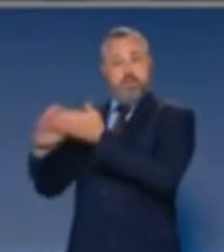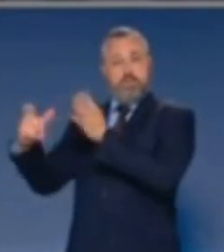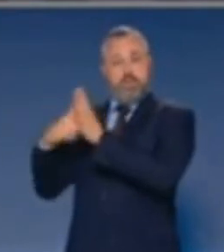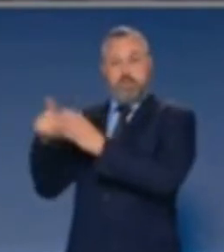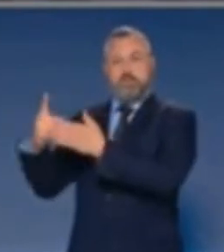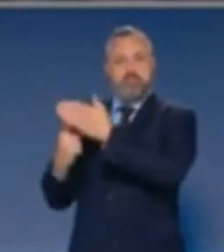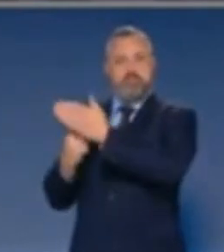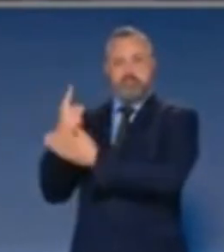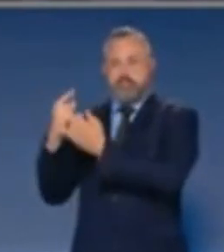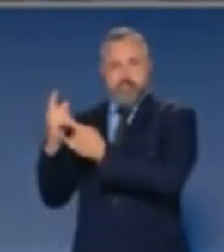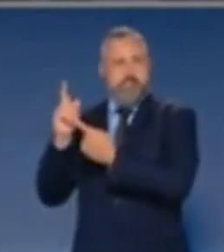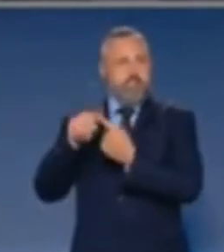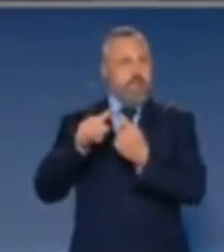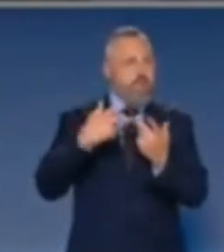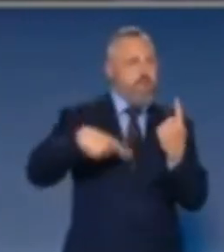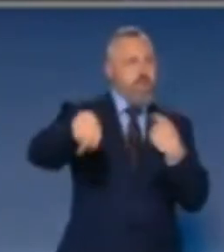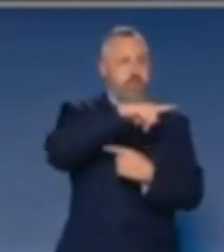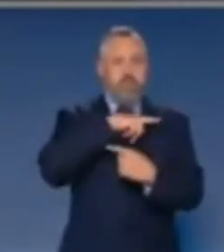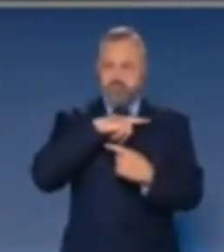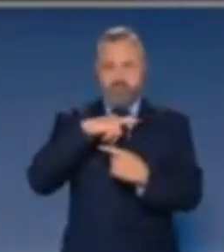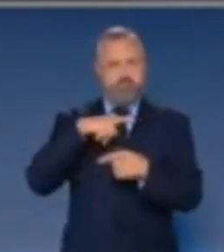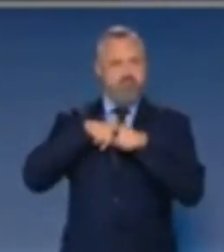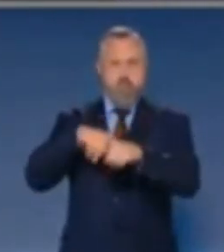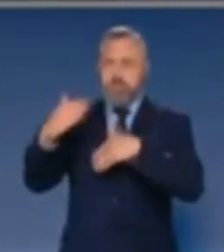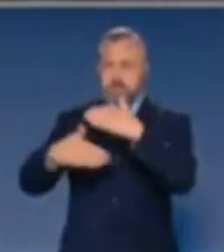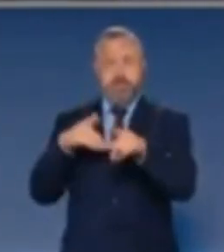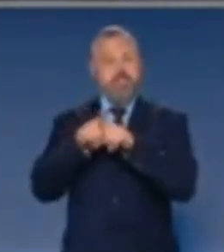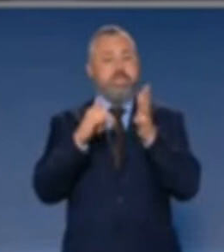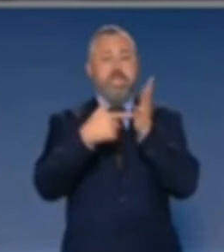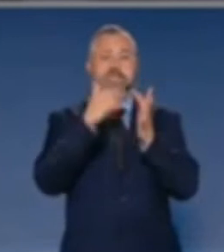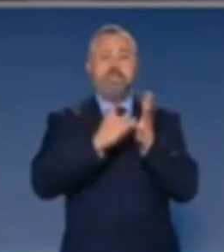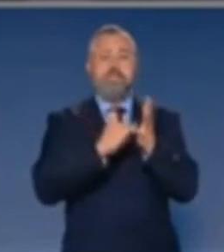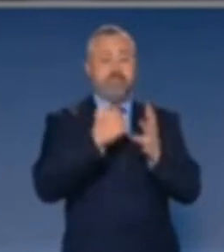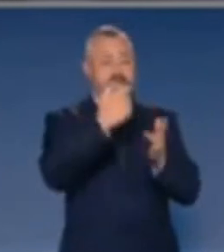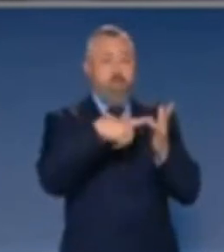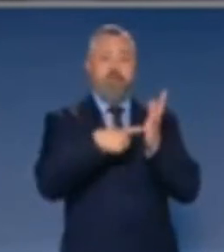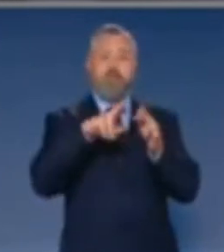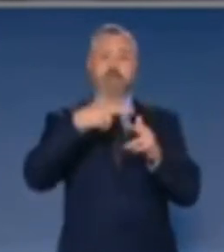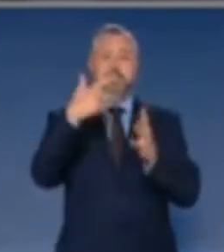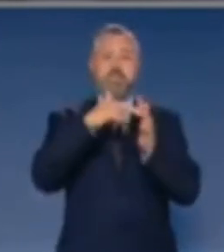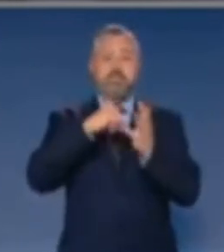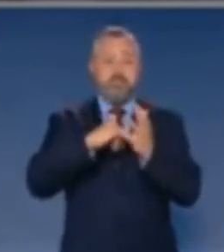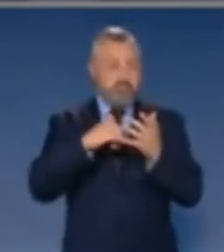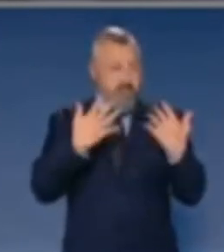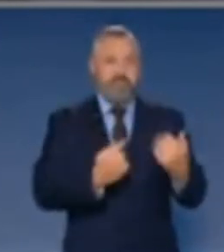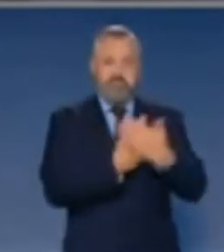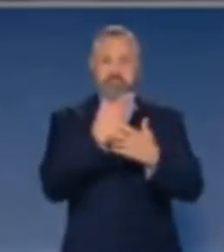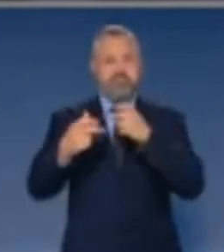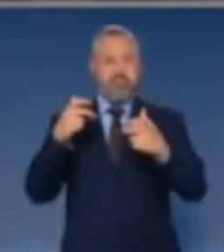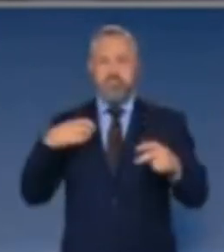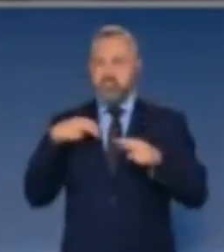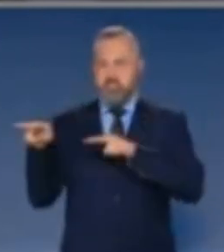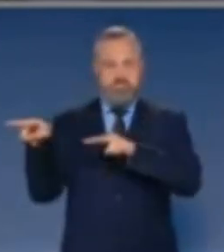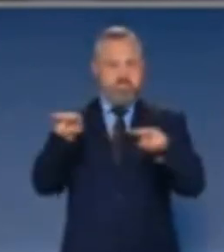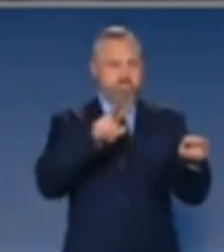eight states and territories, on the 60,000 doses, we're likely to achieve that either by Sunday night